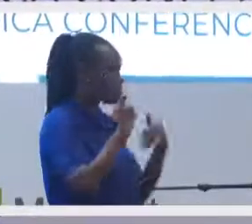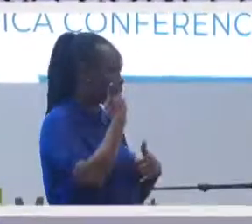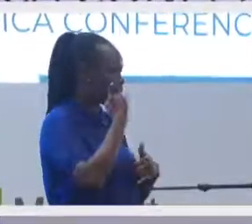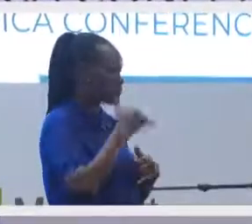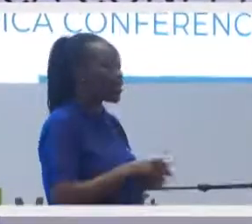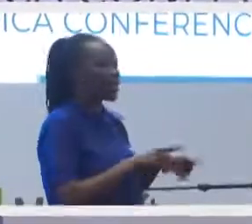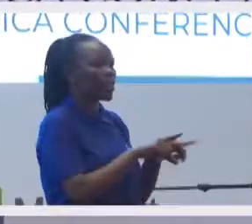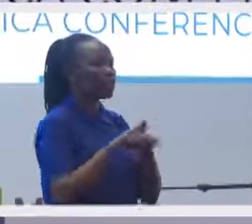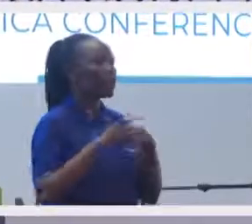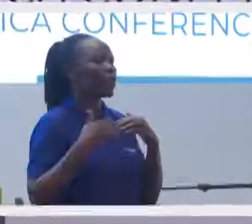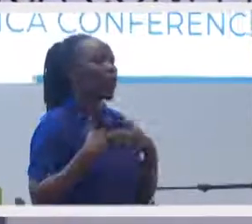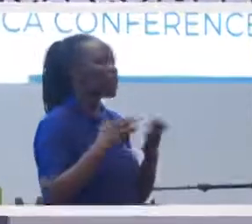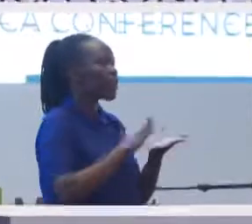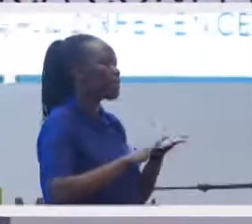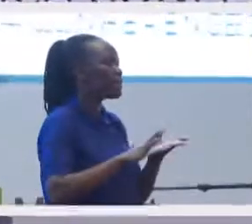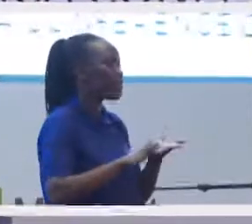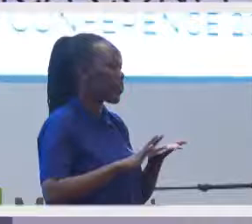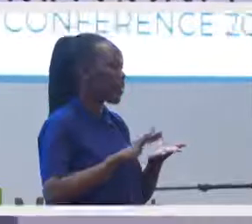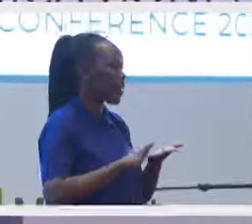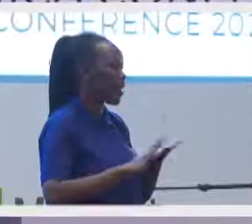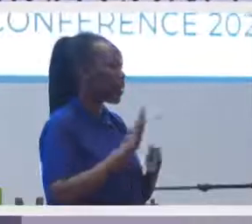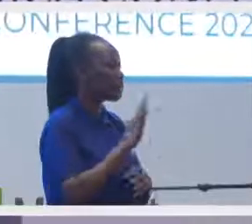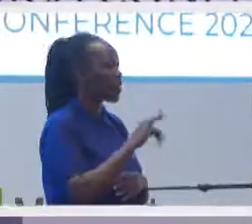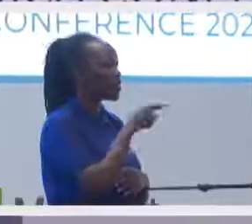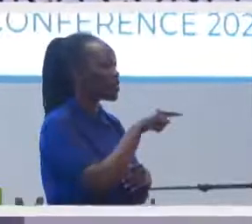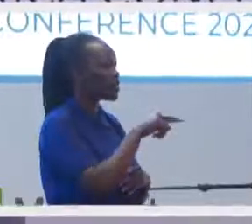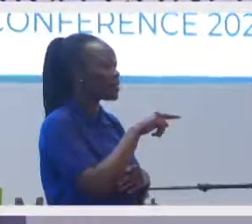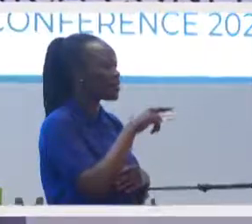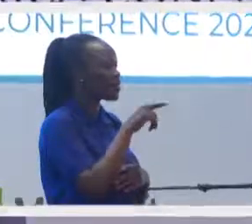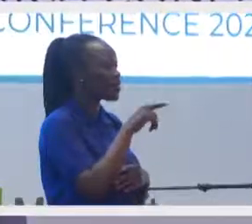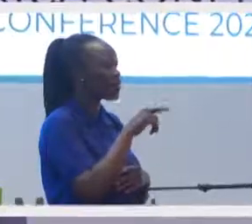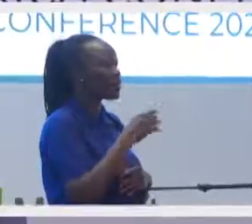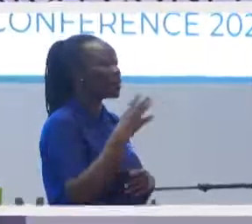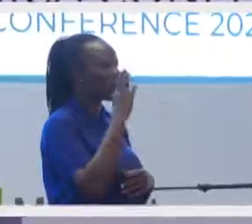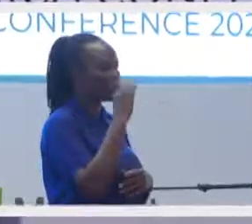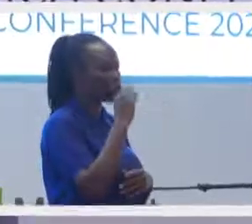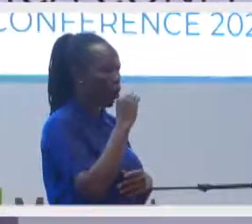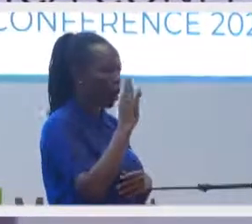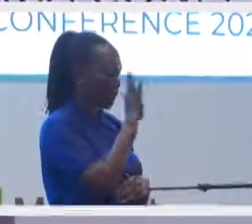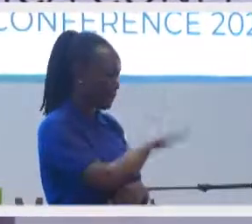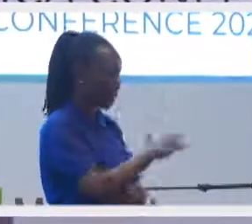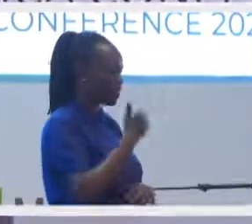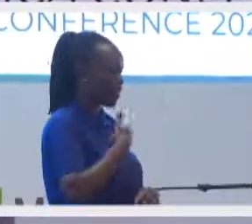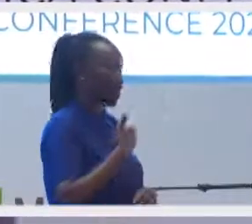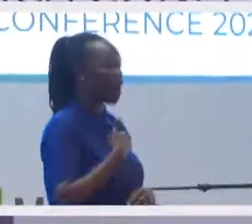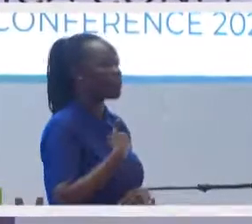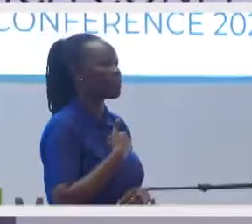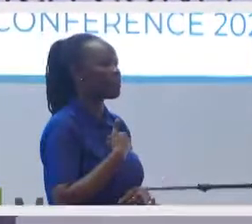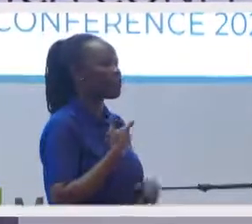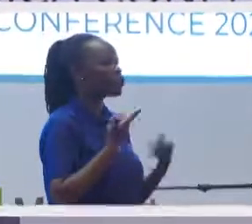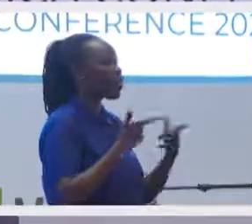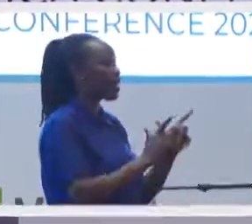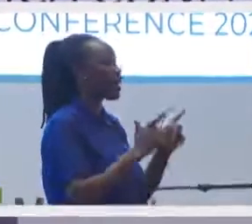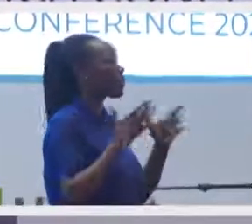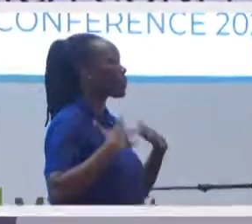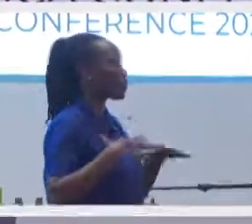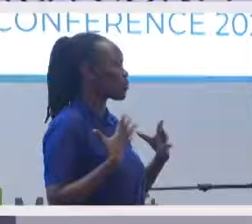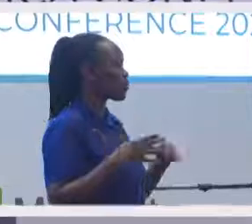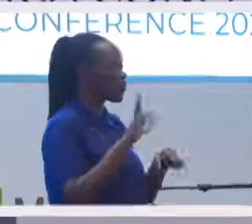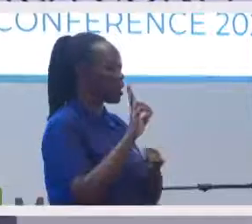And we do have BrailleBack that works along with TalkBack to allow